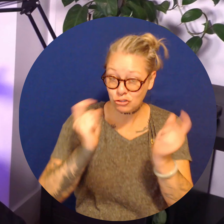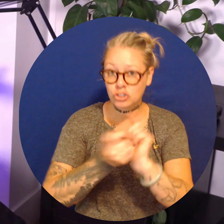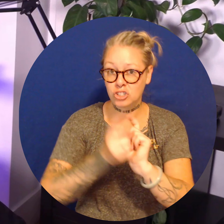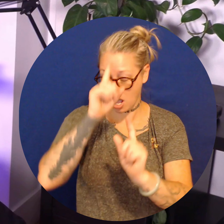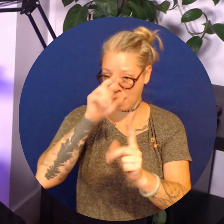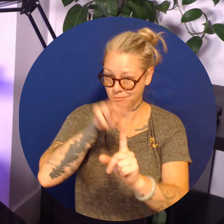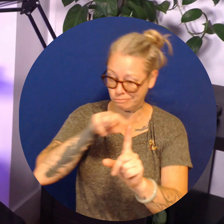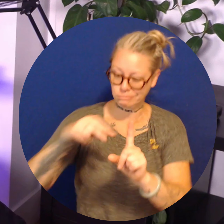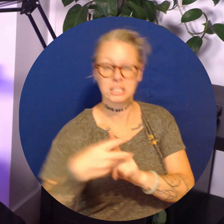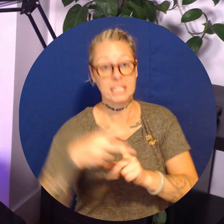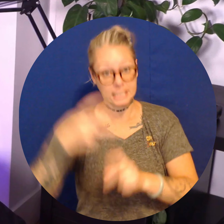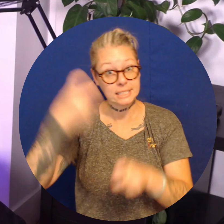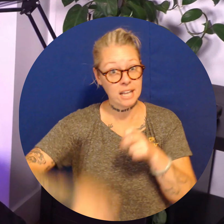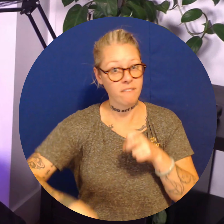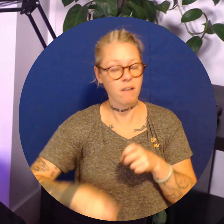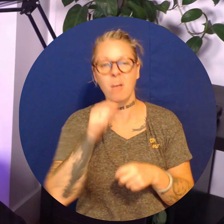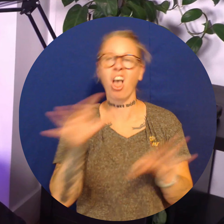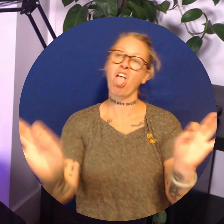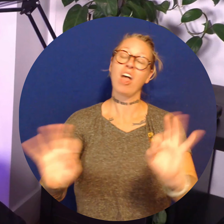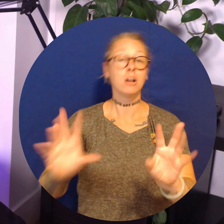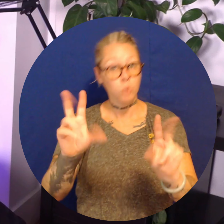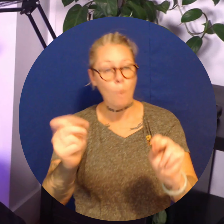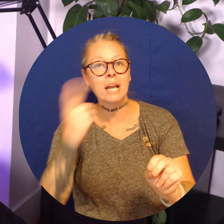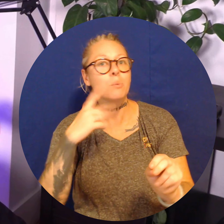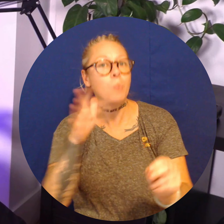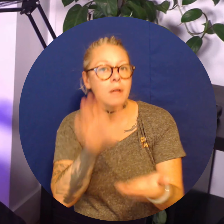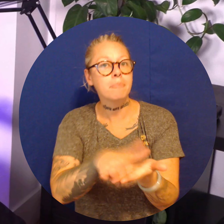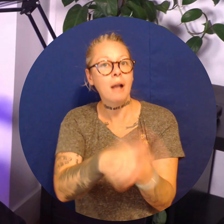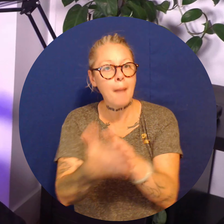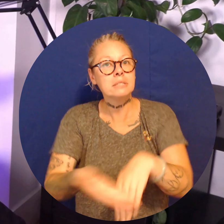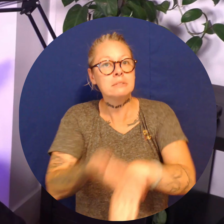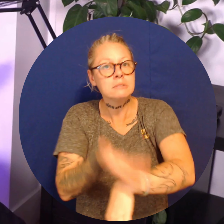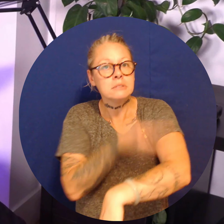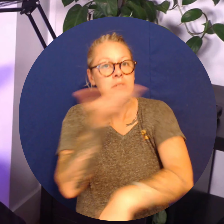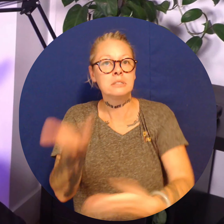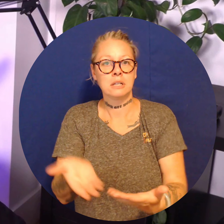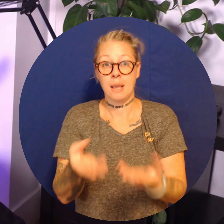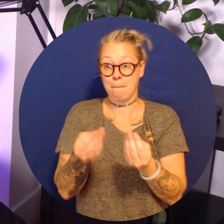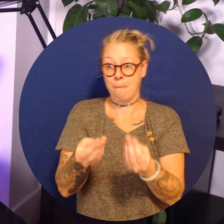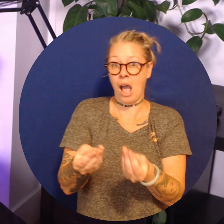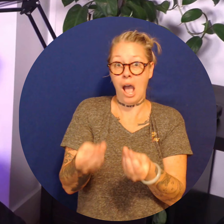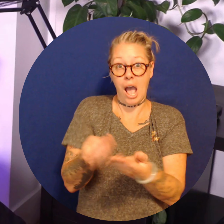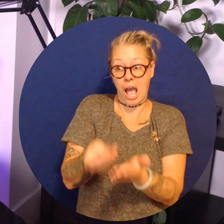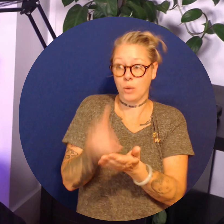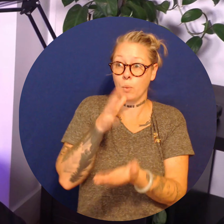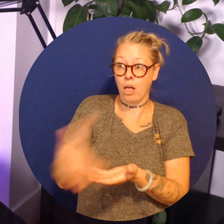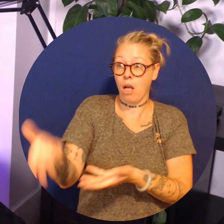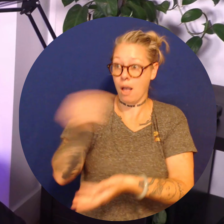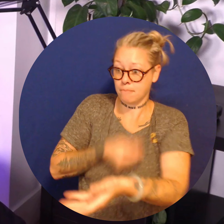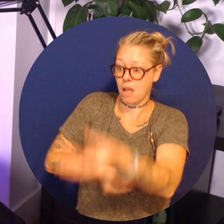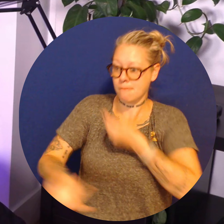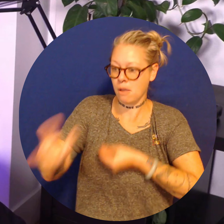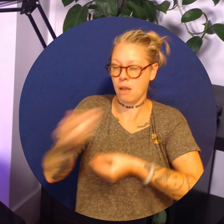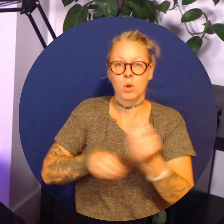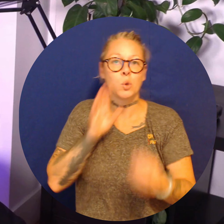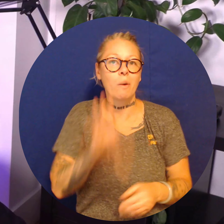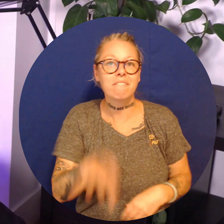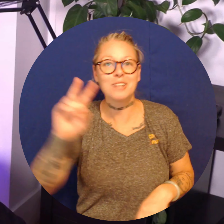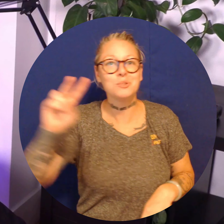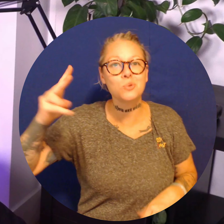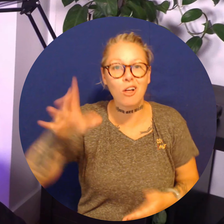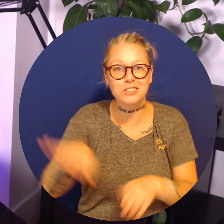that and i'm not trying to negate that but it's like it gets easier and then the money will start flowing you'll start getting opportunities to make money you'll find